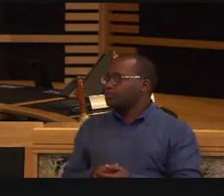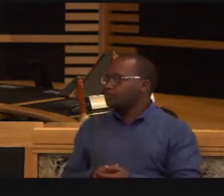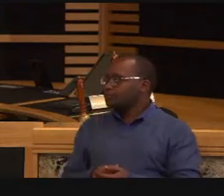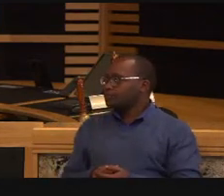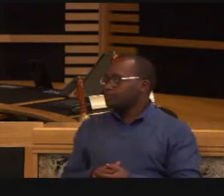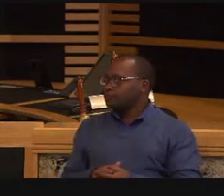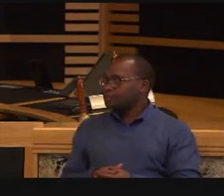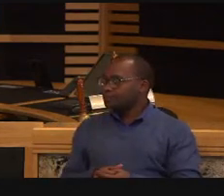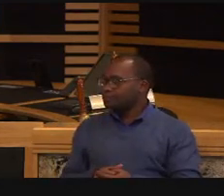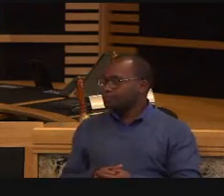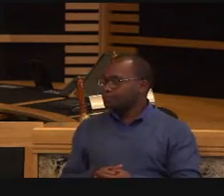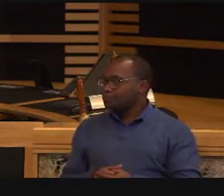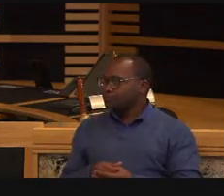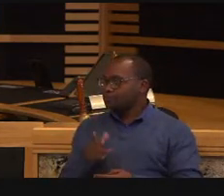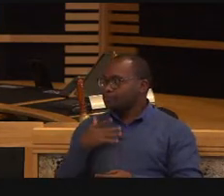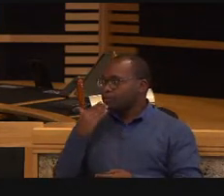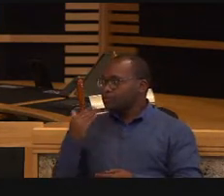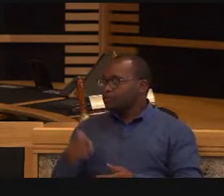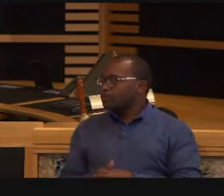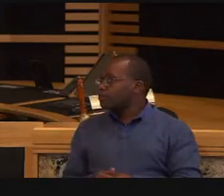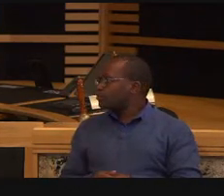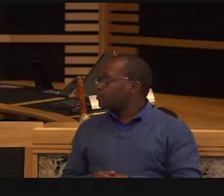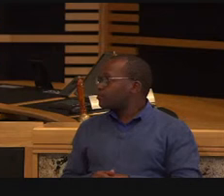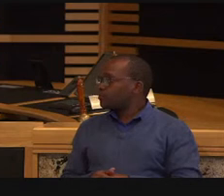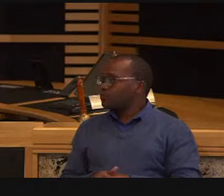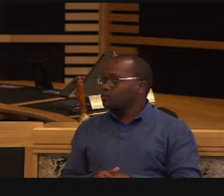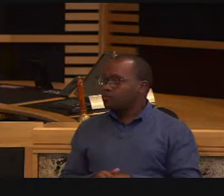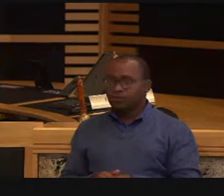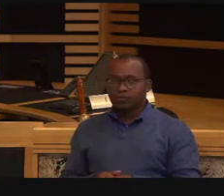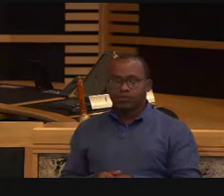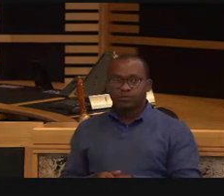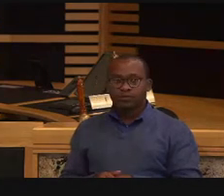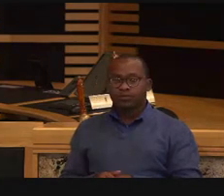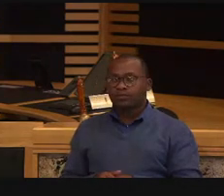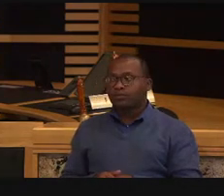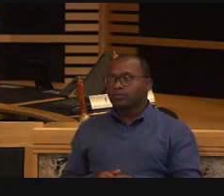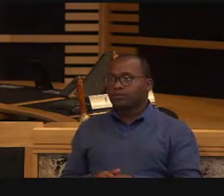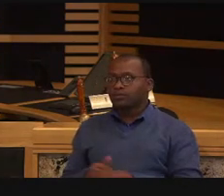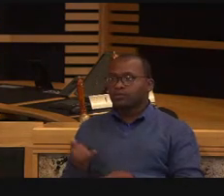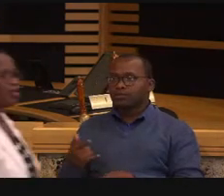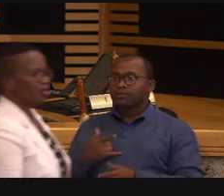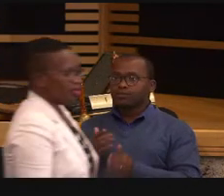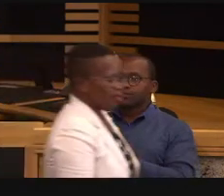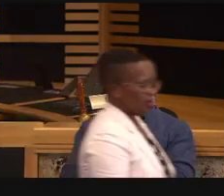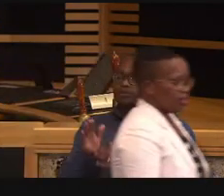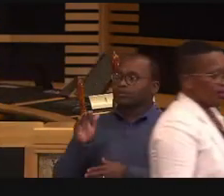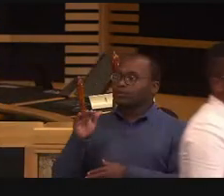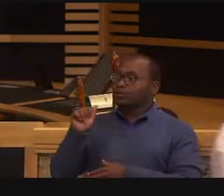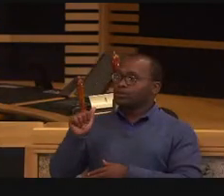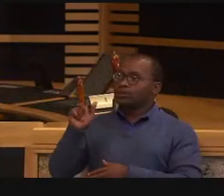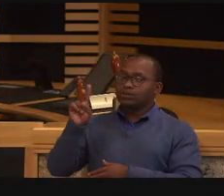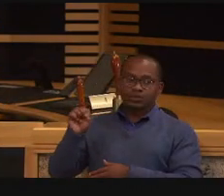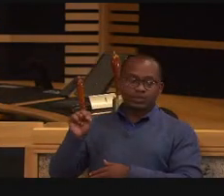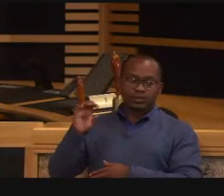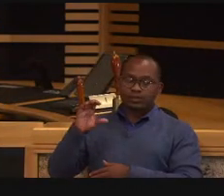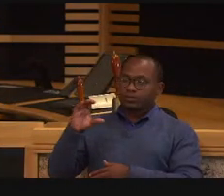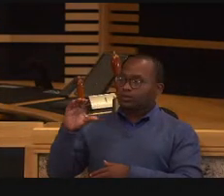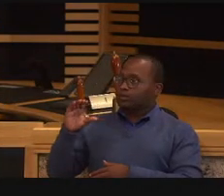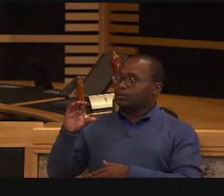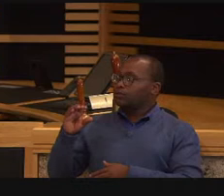you very much, Honorable Zinti. I will now call upon the African National Congress, Honorable